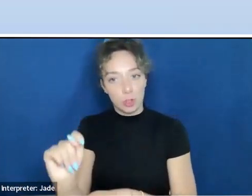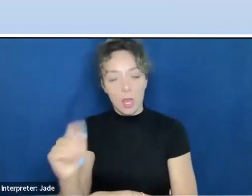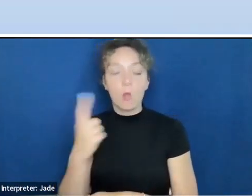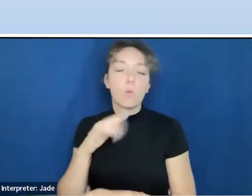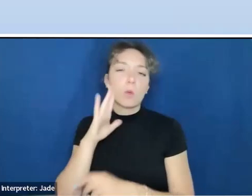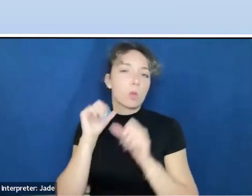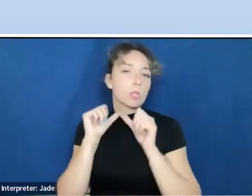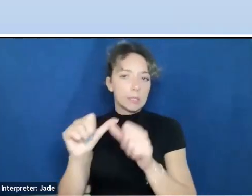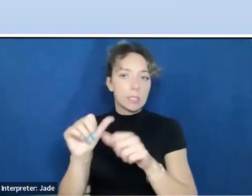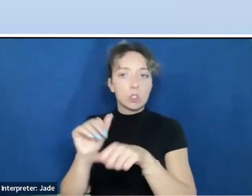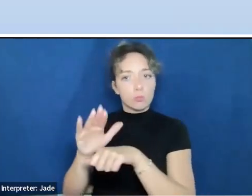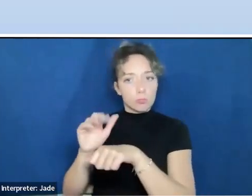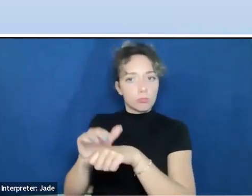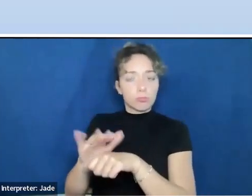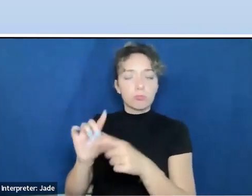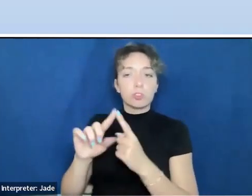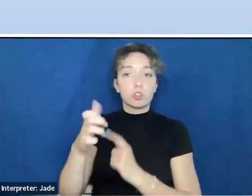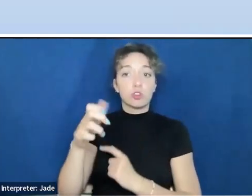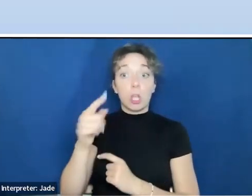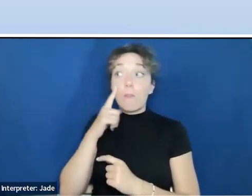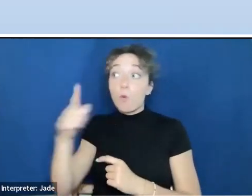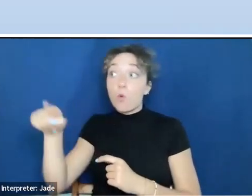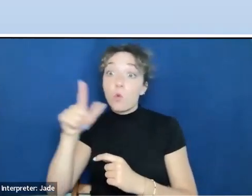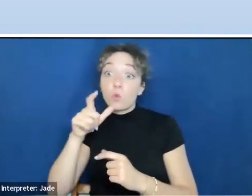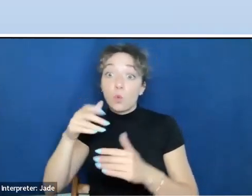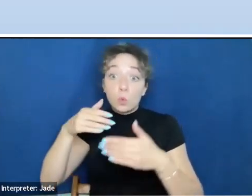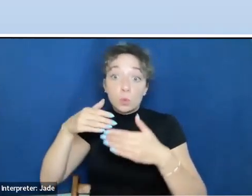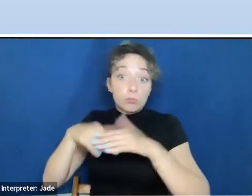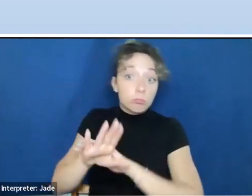chat for those of you that may just be coming in.